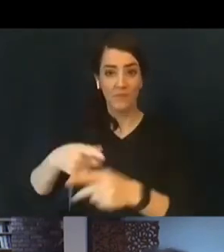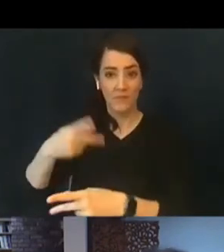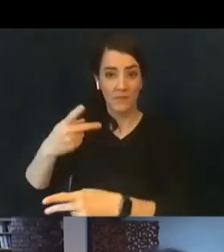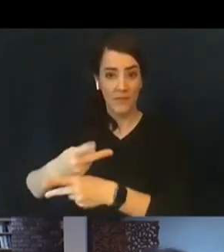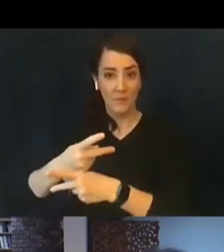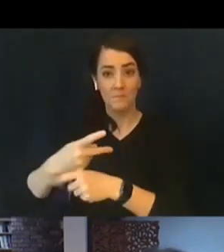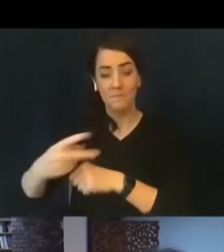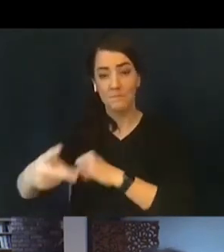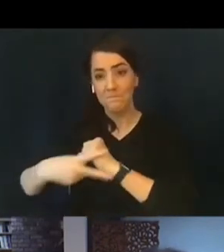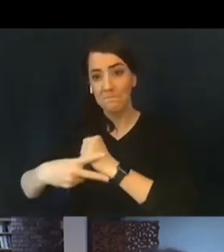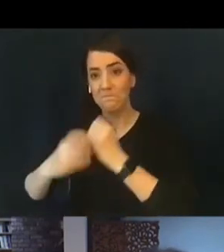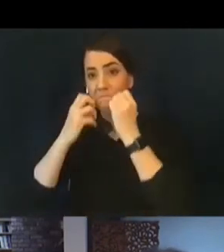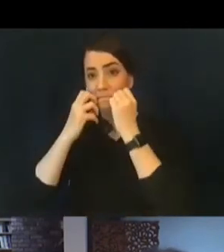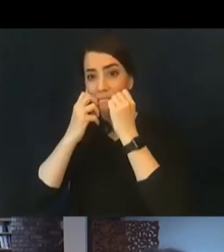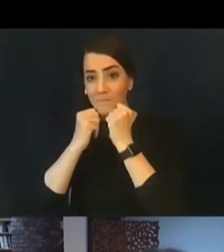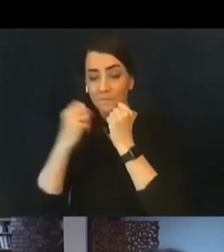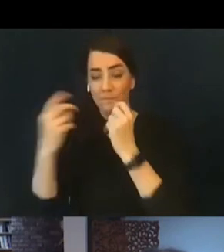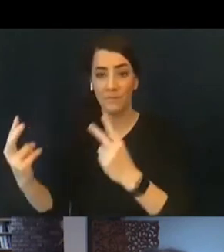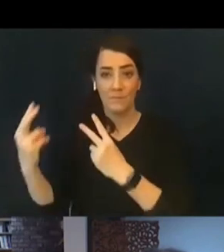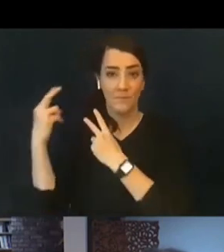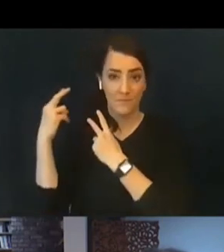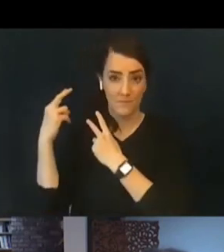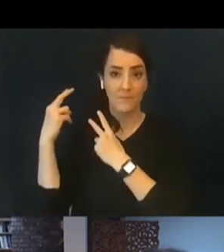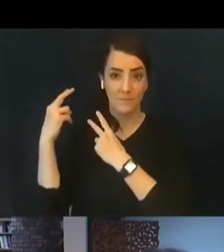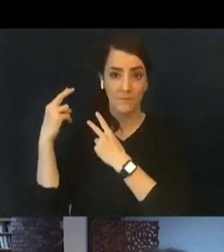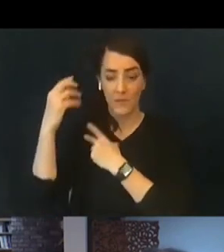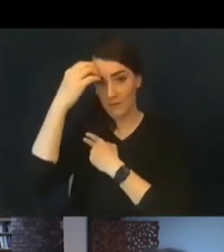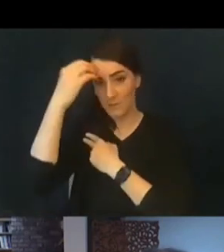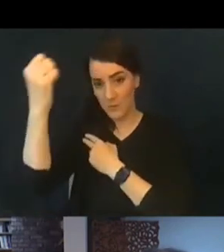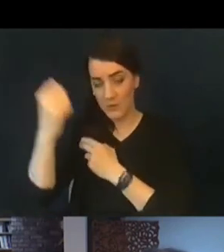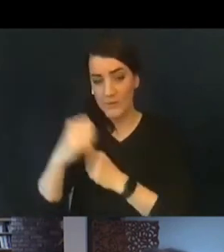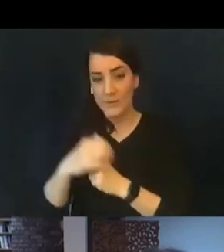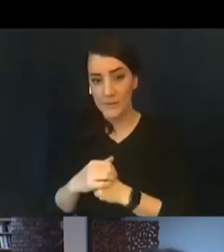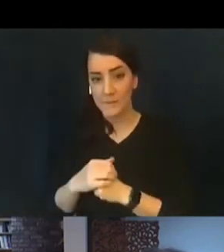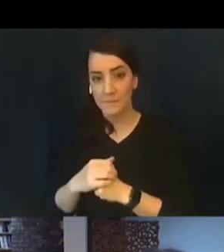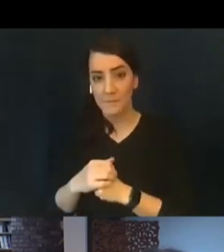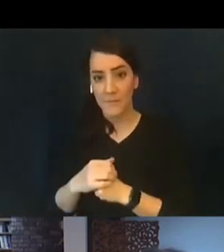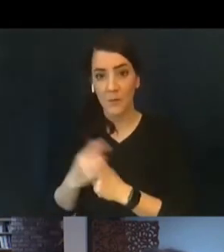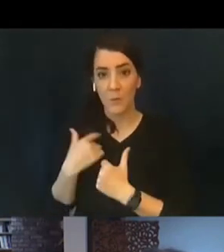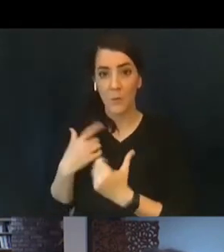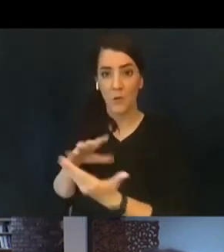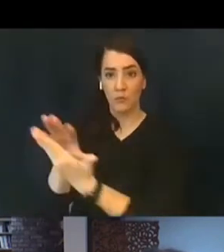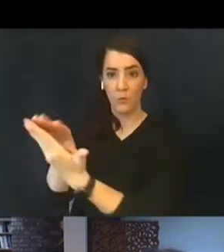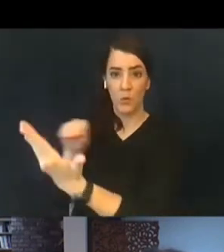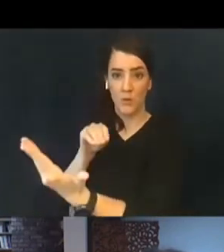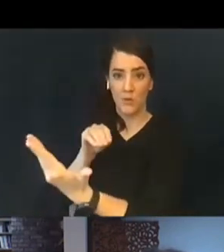awareness about the Armenian Genocide. And this is something that we could learn from. Um,